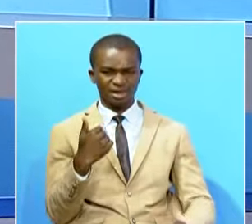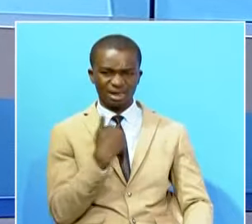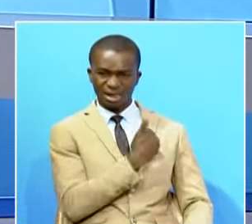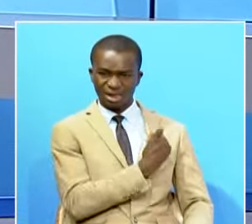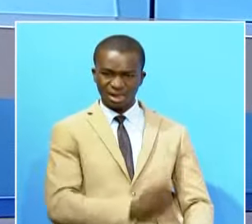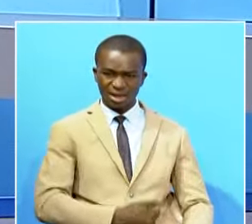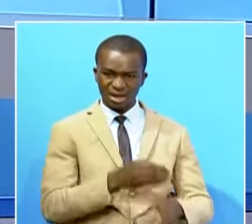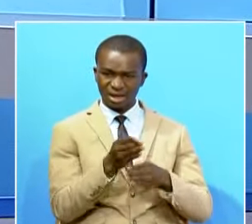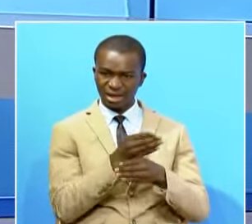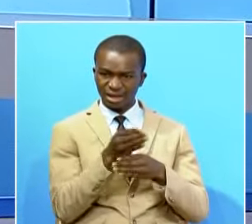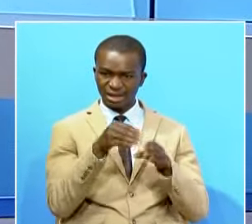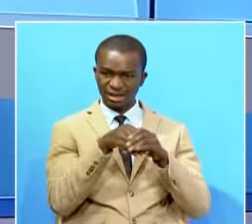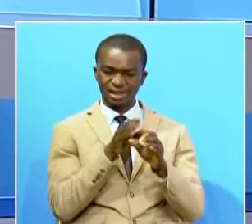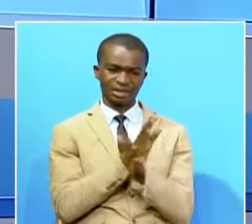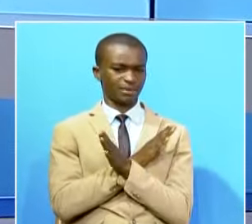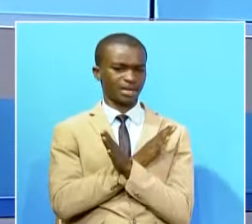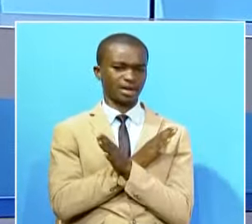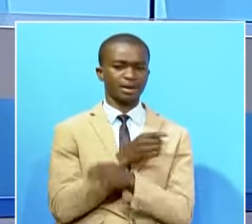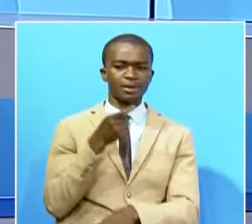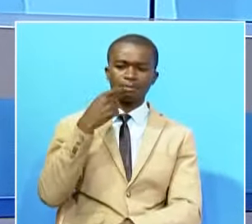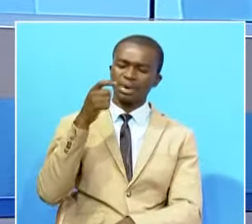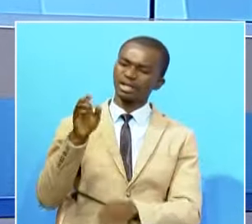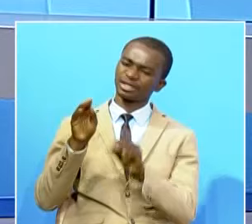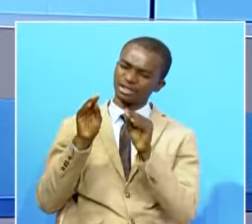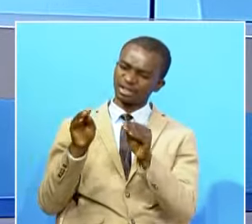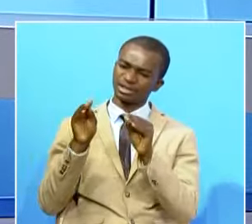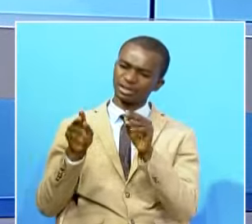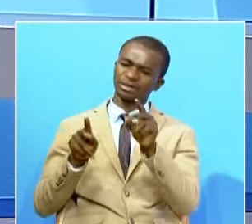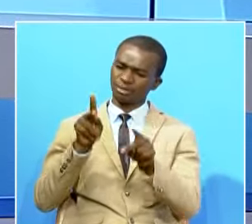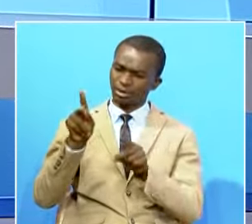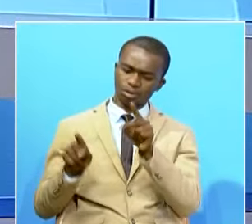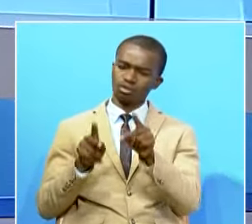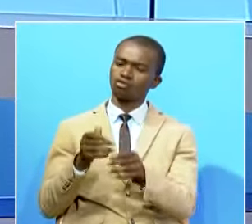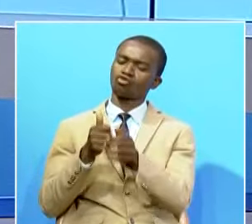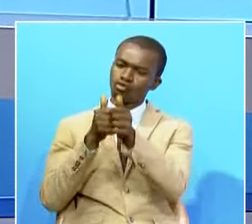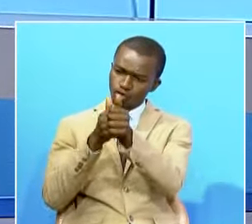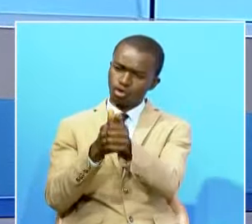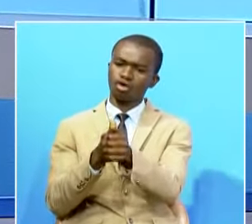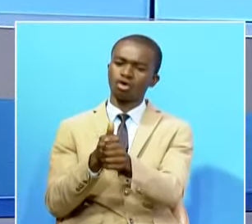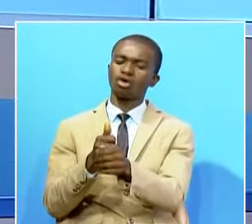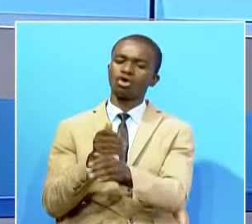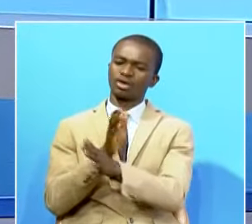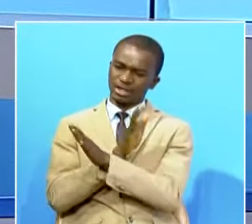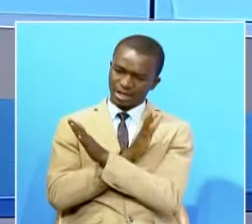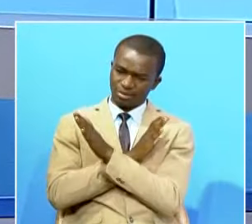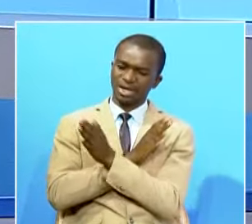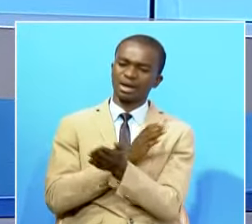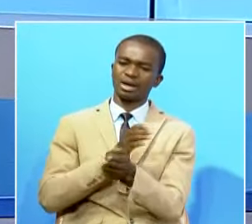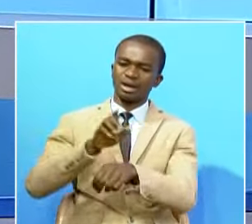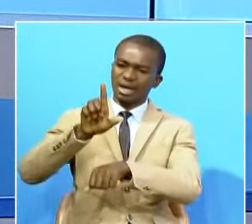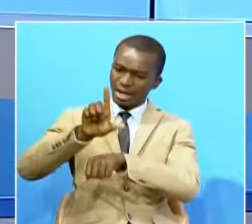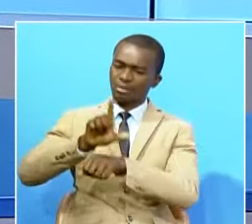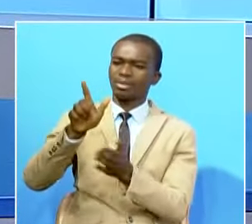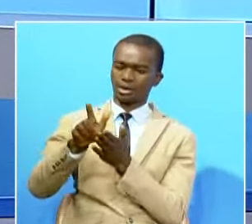in Zambia to sensitize its members on the need to observe Zambian labor laws. Ms. Tambatamba notes that